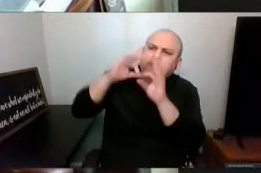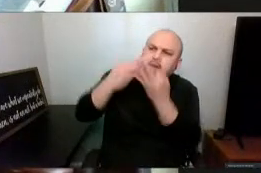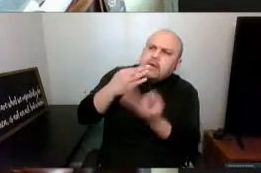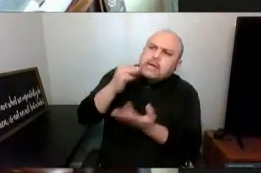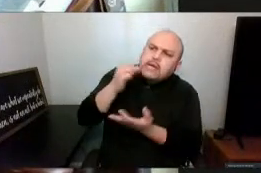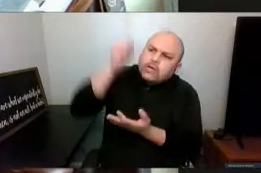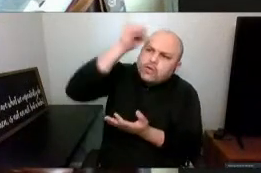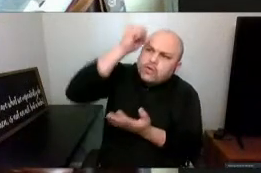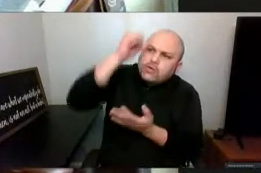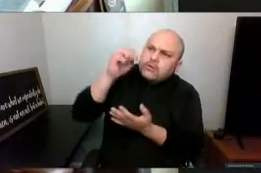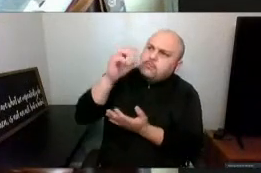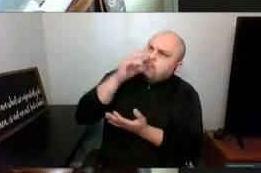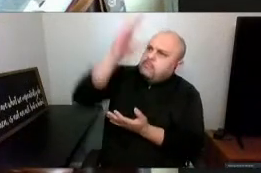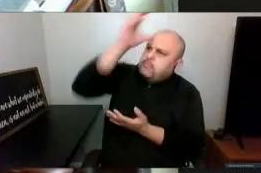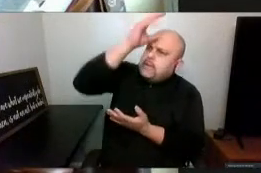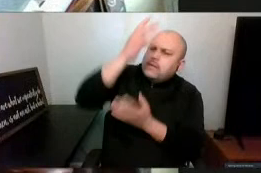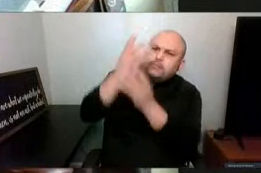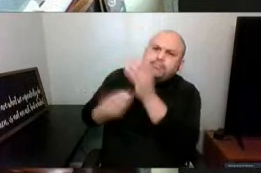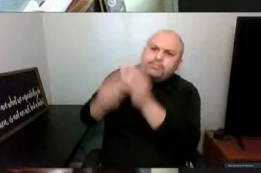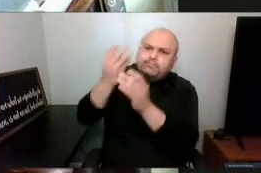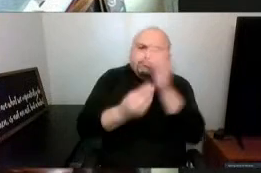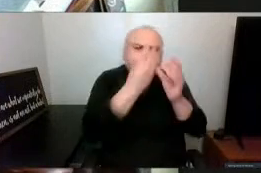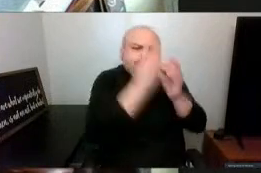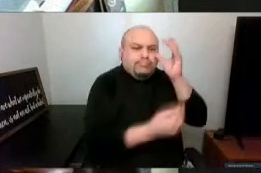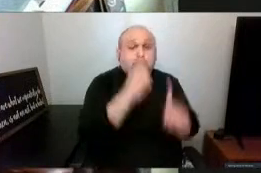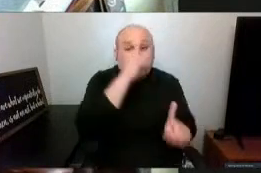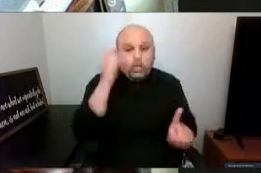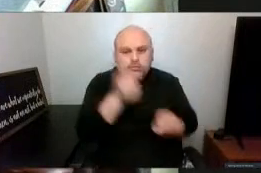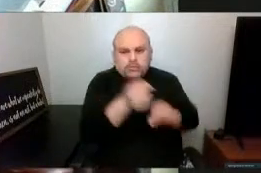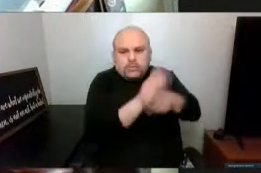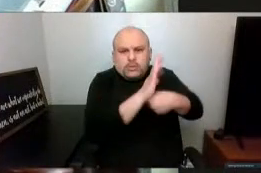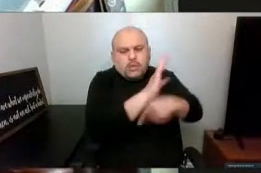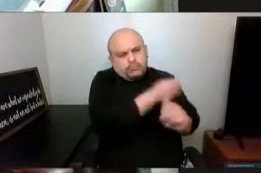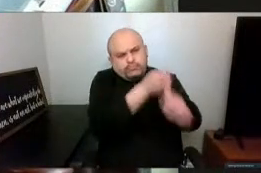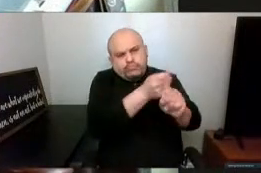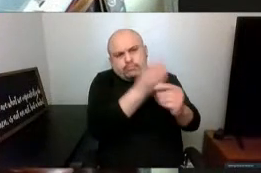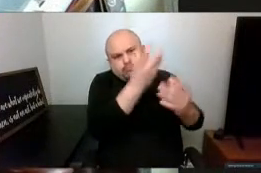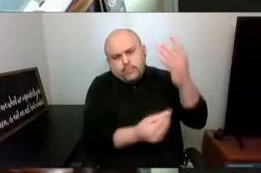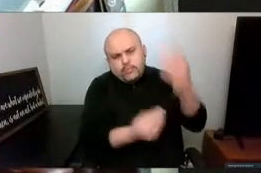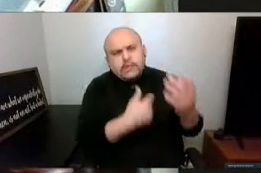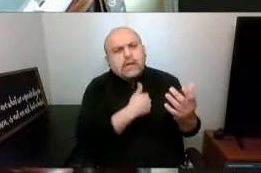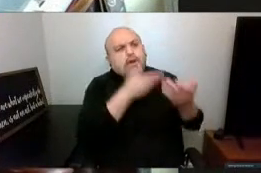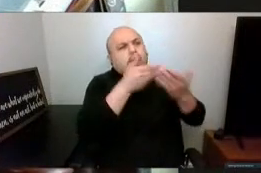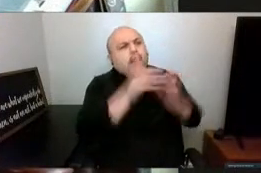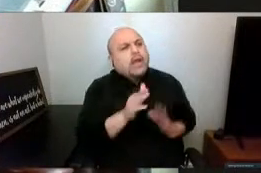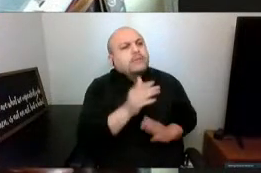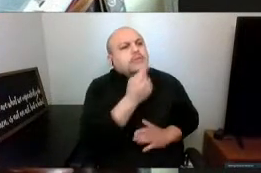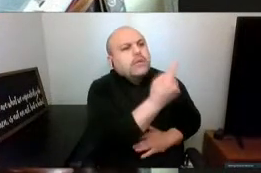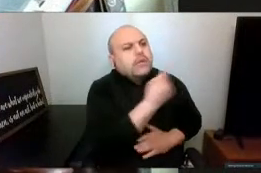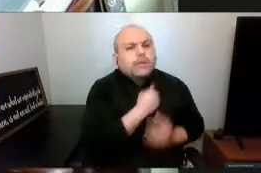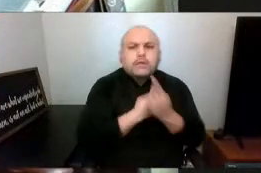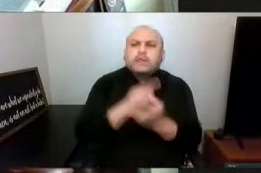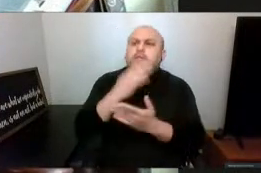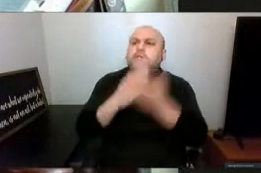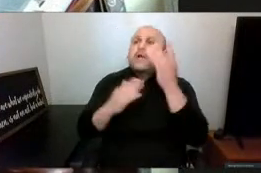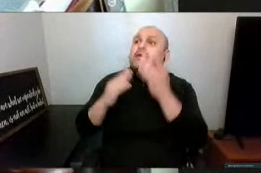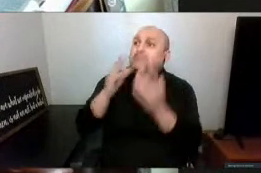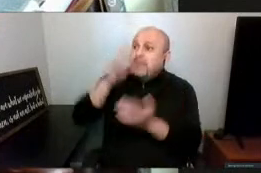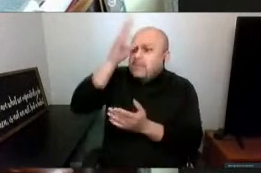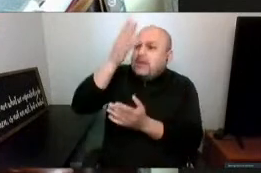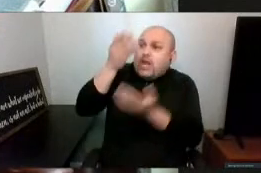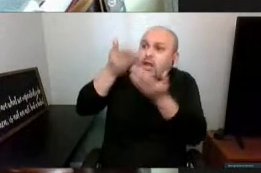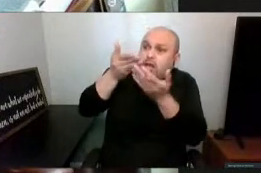have been lost to COVID-19, and they've lost one, and in some cases, some families have lost two parents, and these are